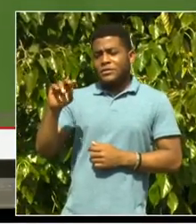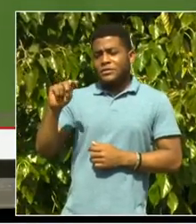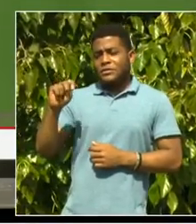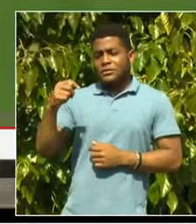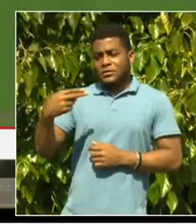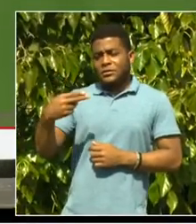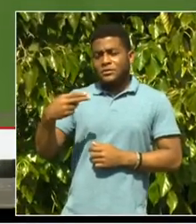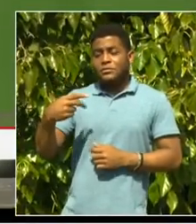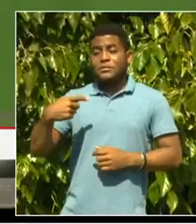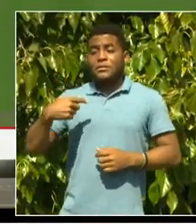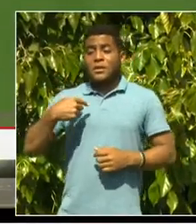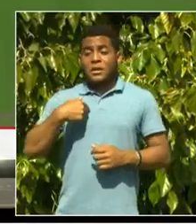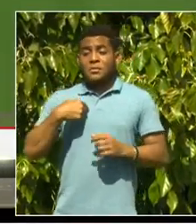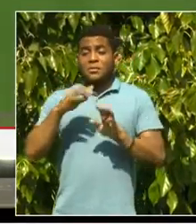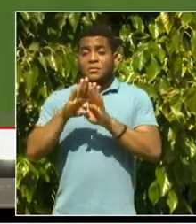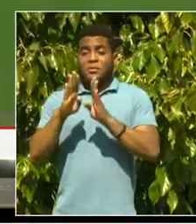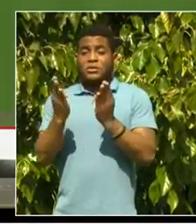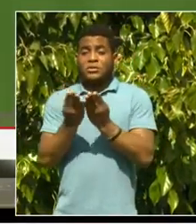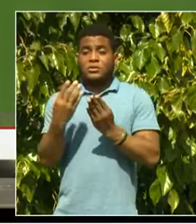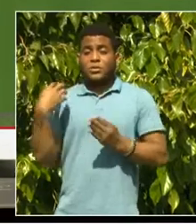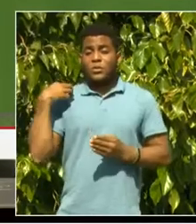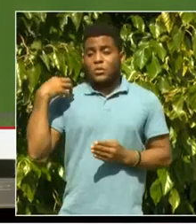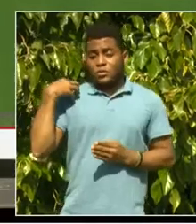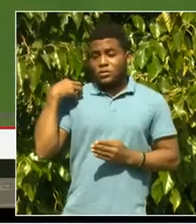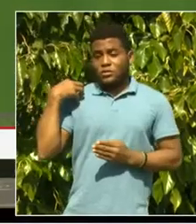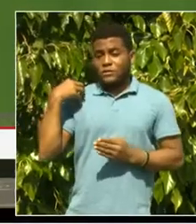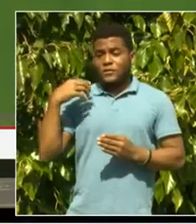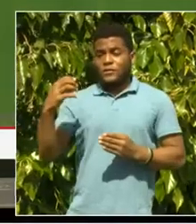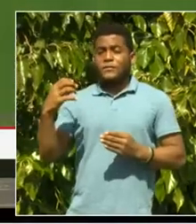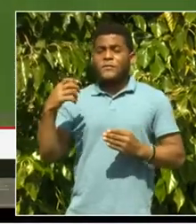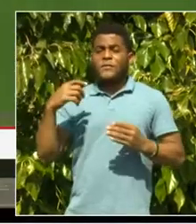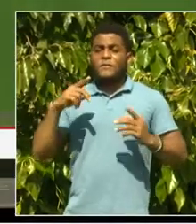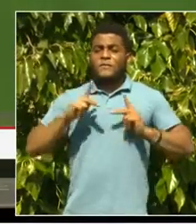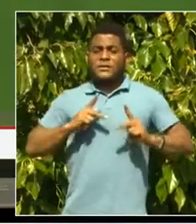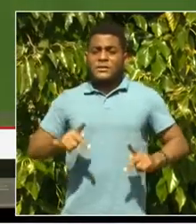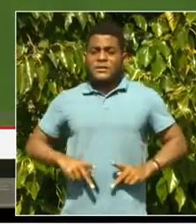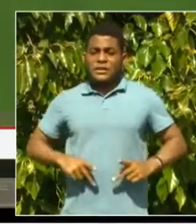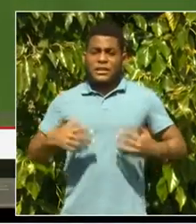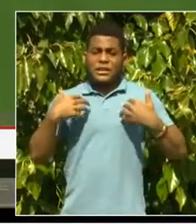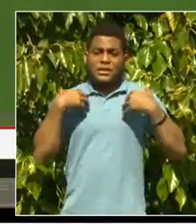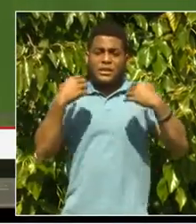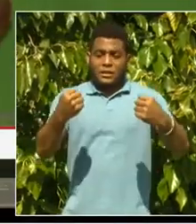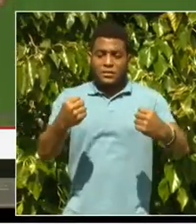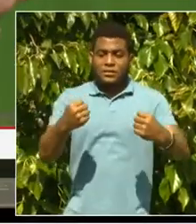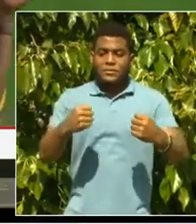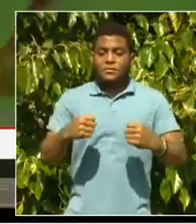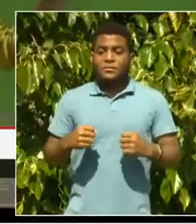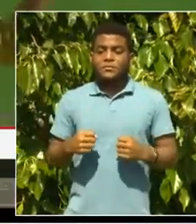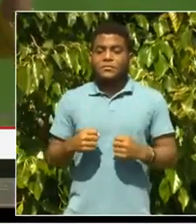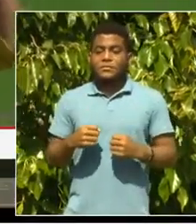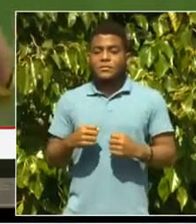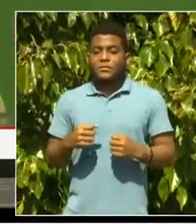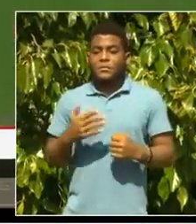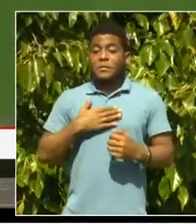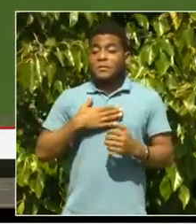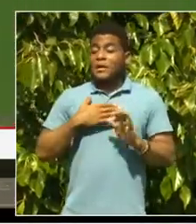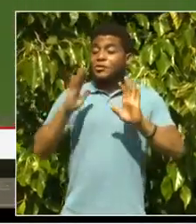and Physical Fitness Bureau at DC Health. My awesome team, who is here